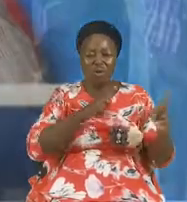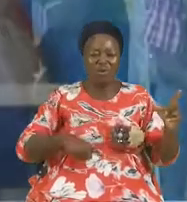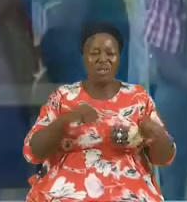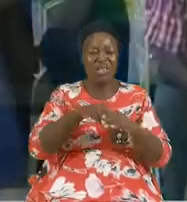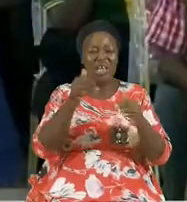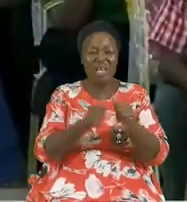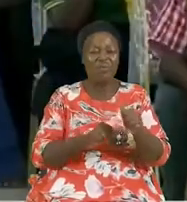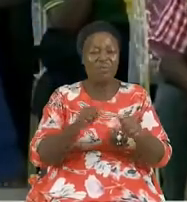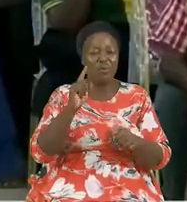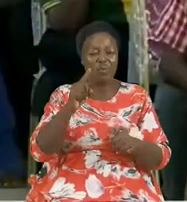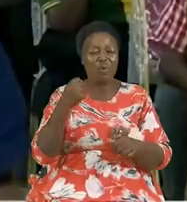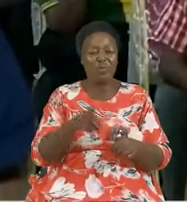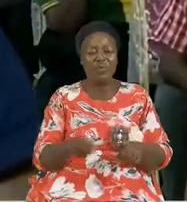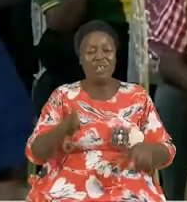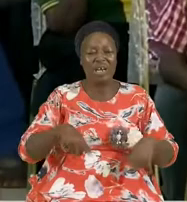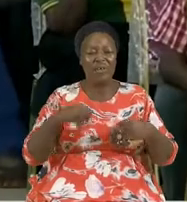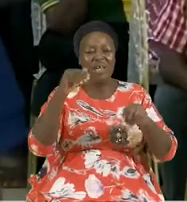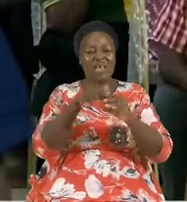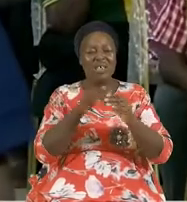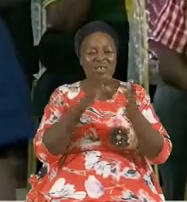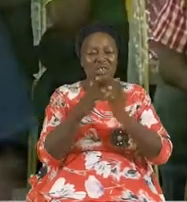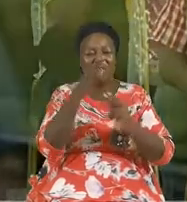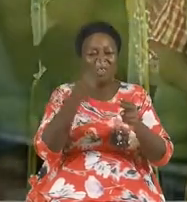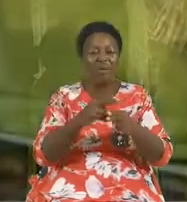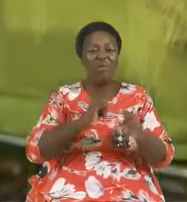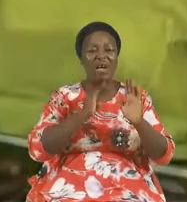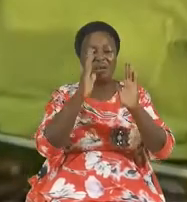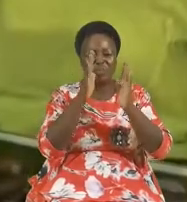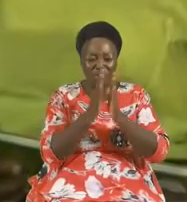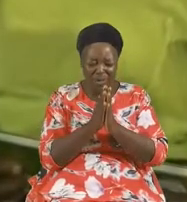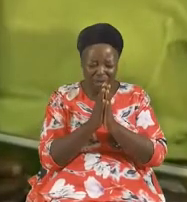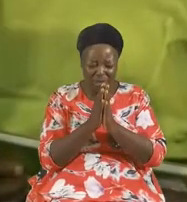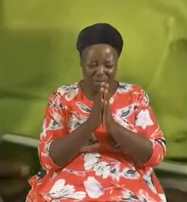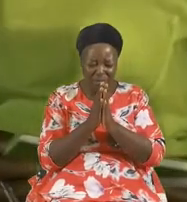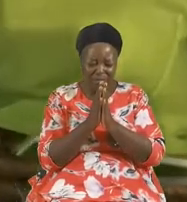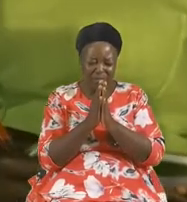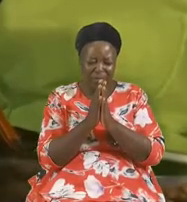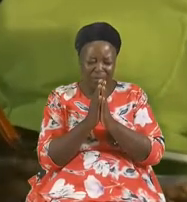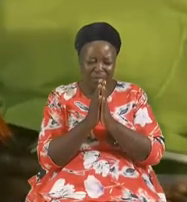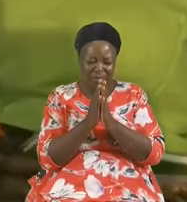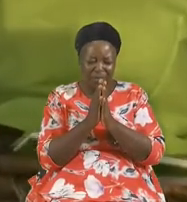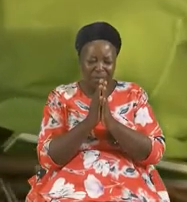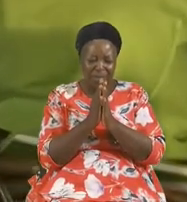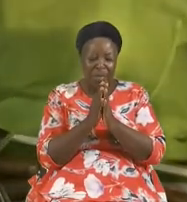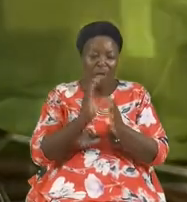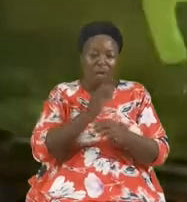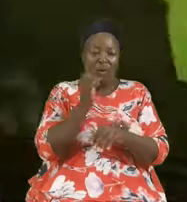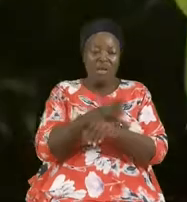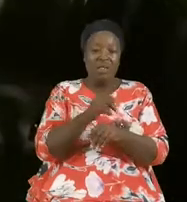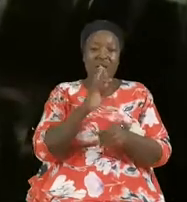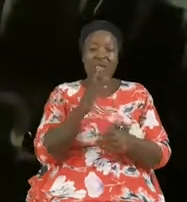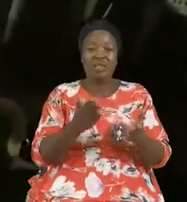the Lord. Confirm it, Lord, in every one of their lives. In Jesus' name I